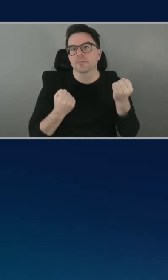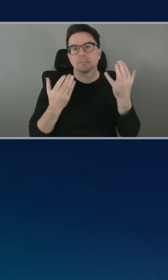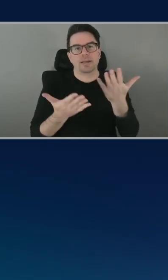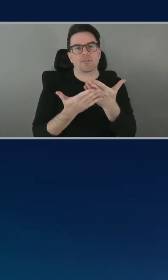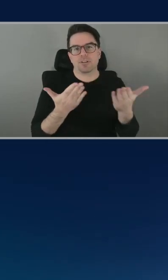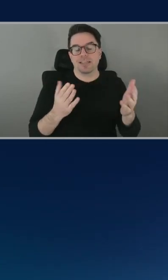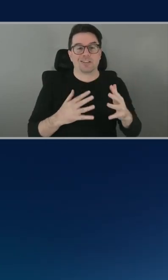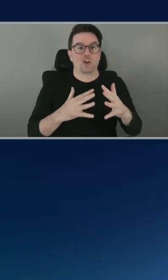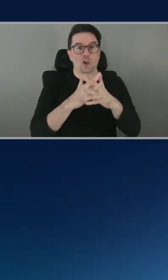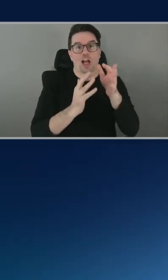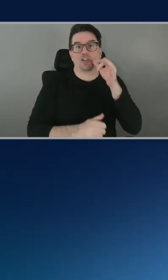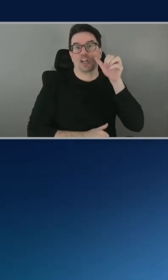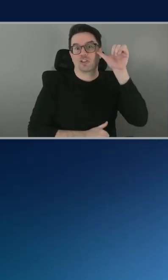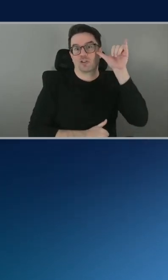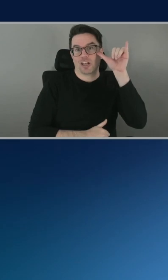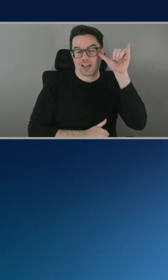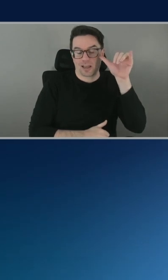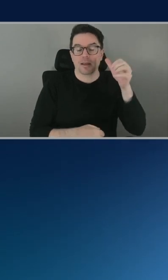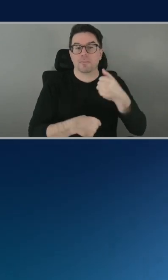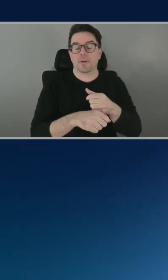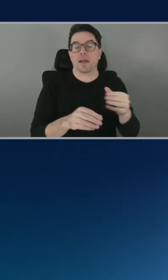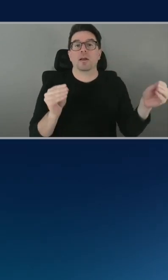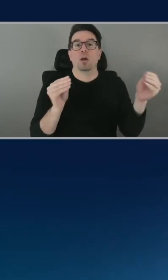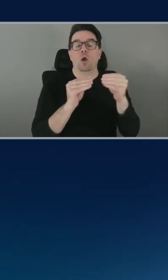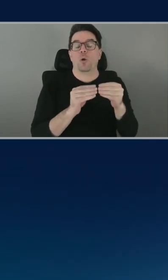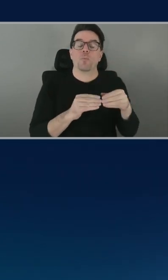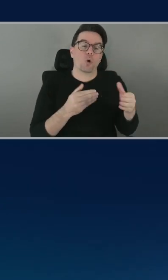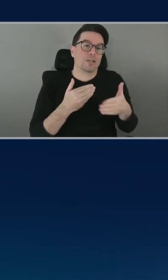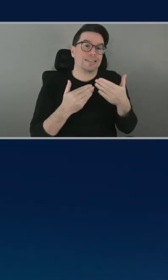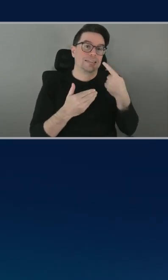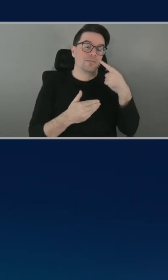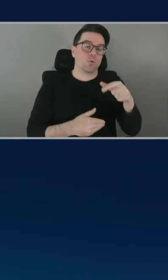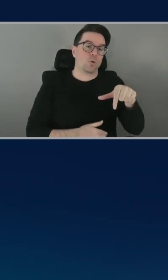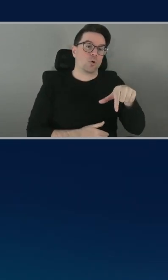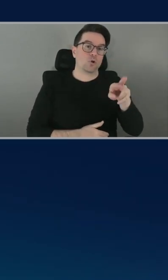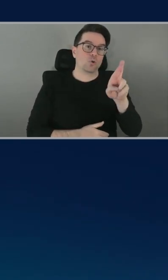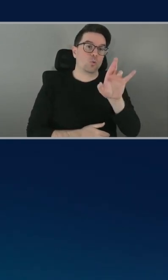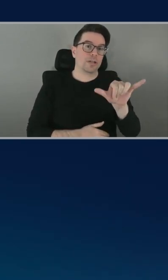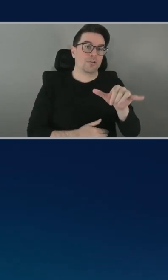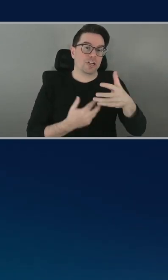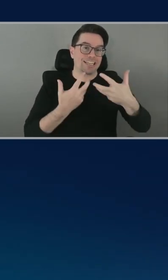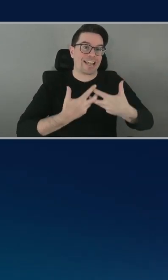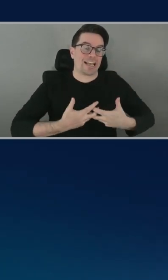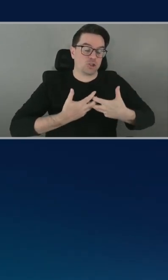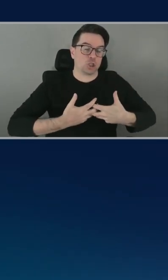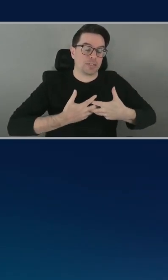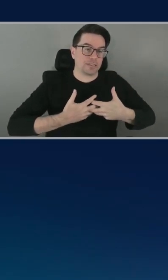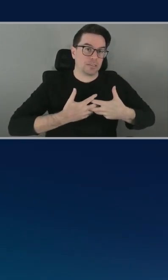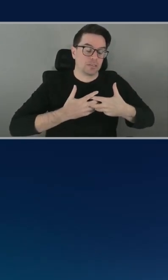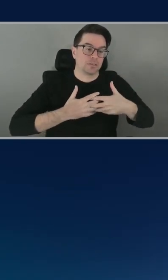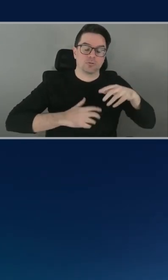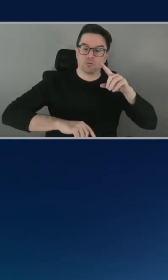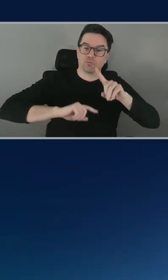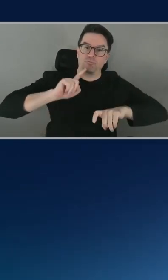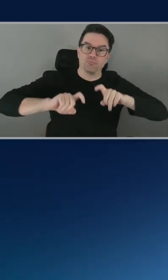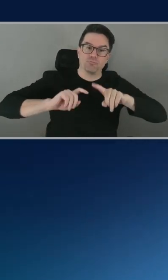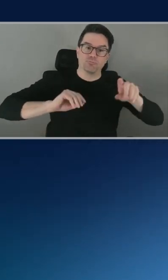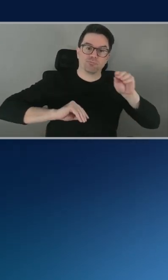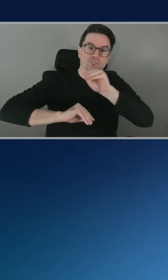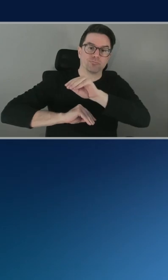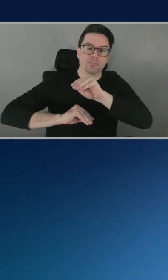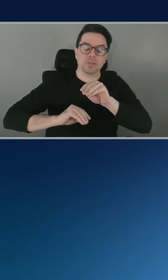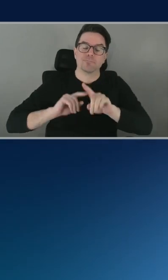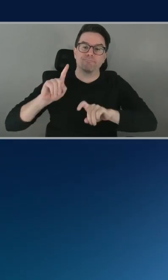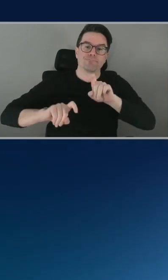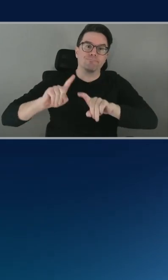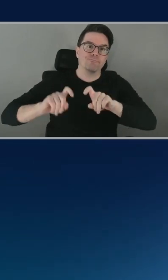that also makes it a lot easier for query engines to basically onboard and have customers be able to start using S3 Tables.